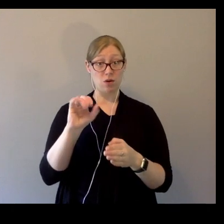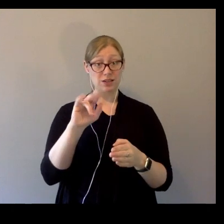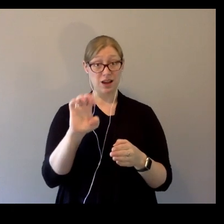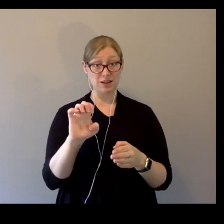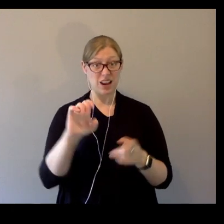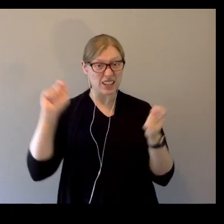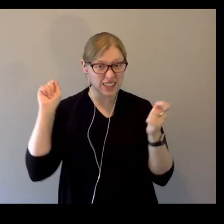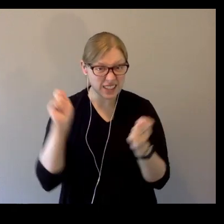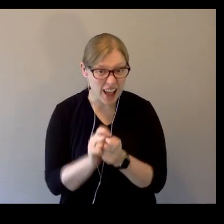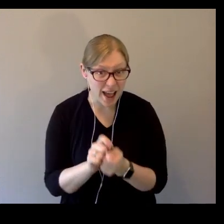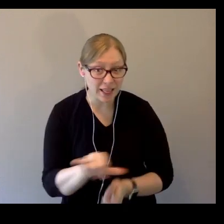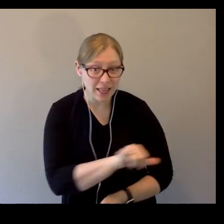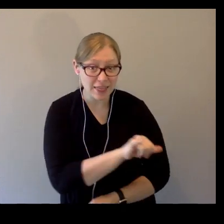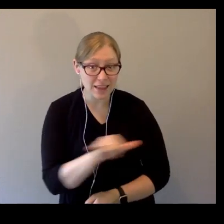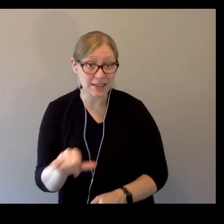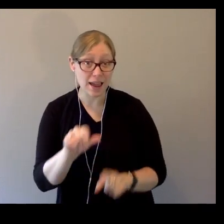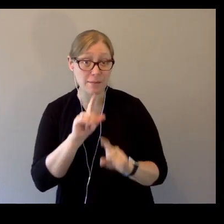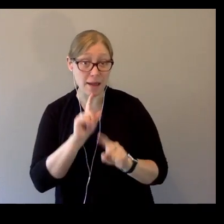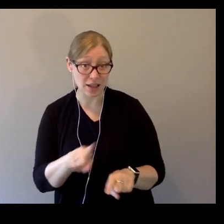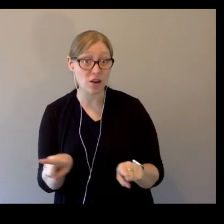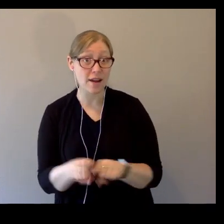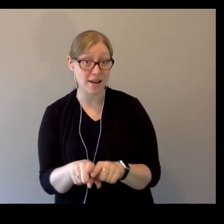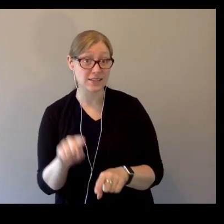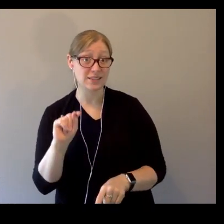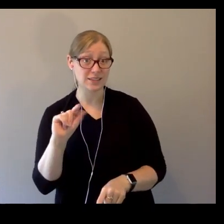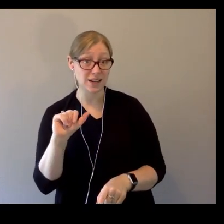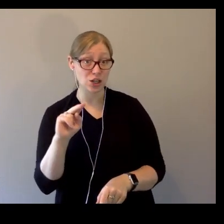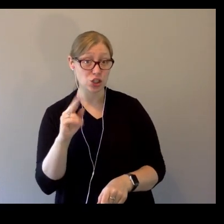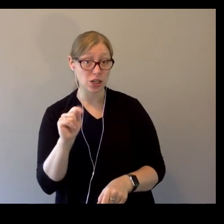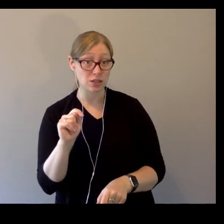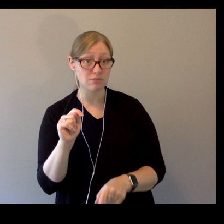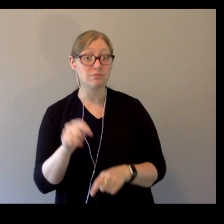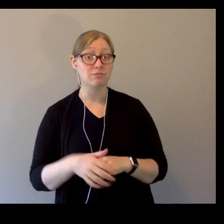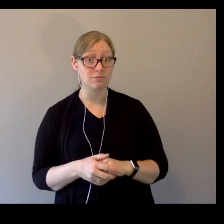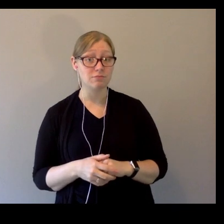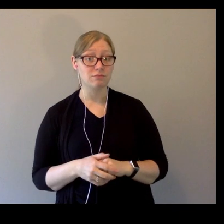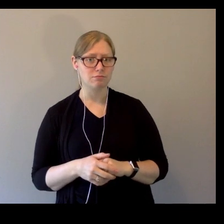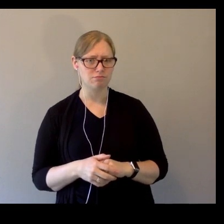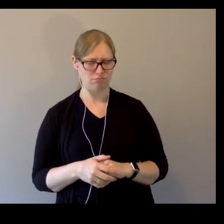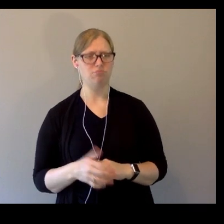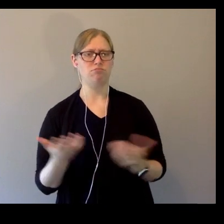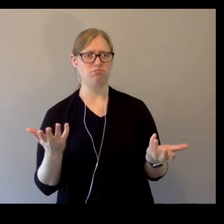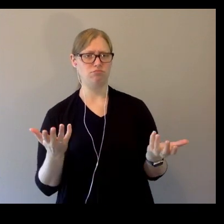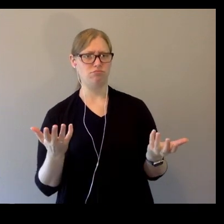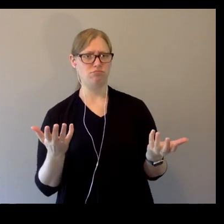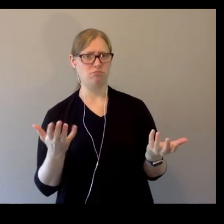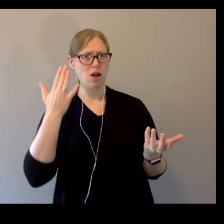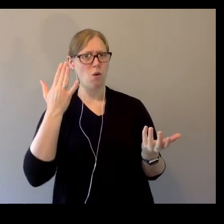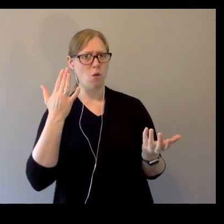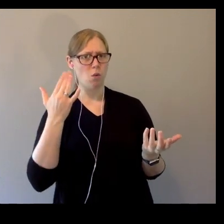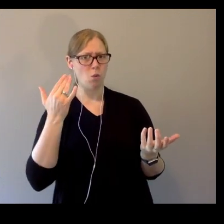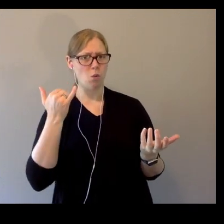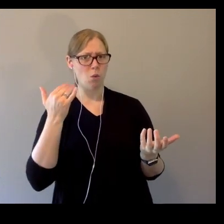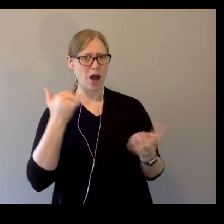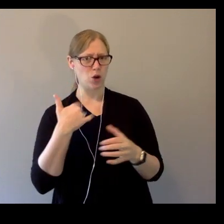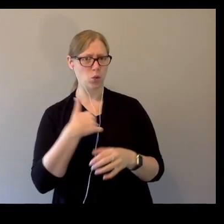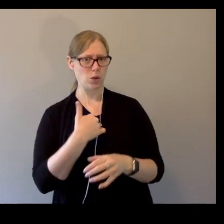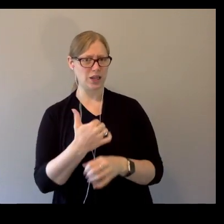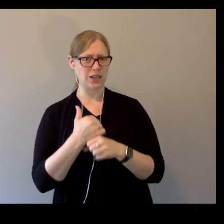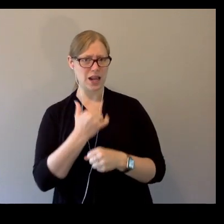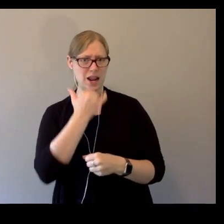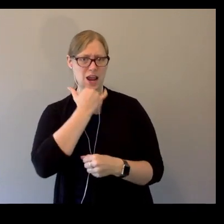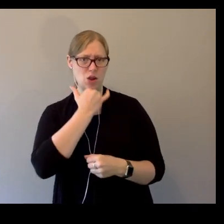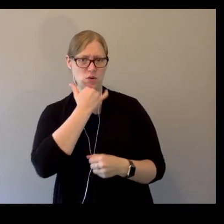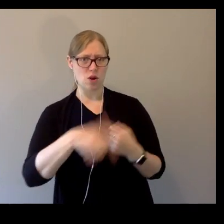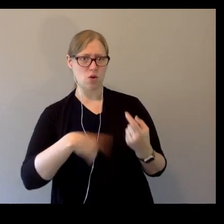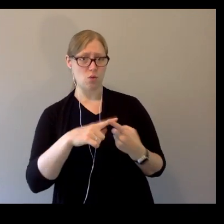is exactly the same answer as the tangent. And why do we get an error when we try and